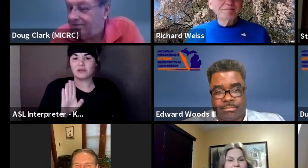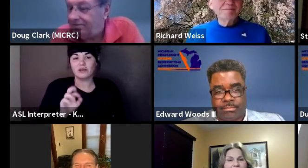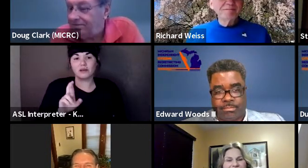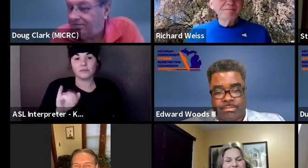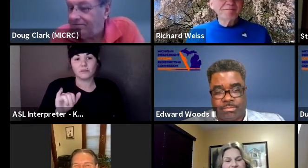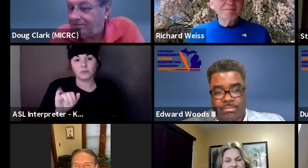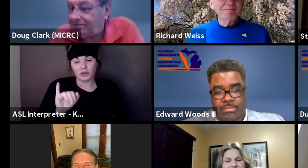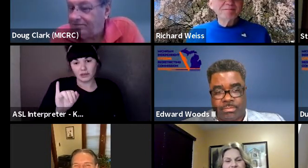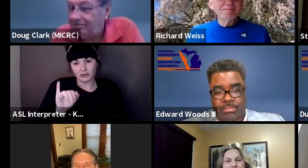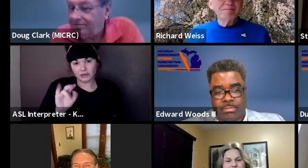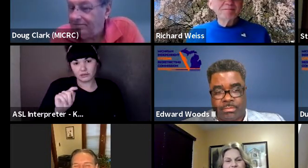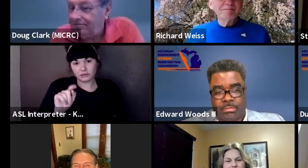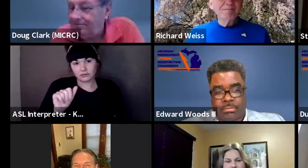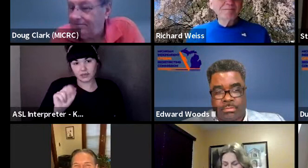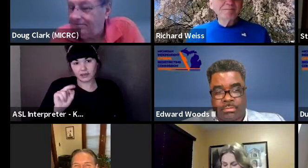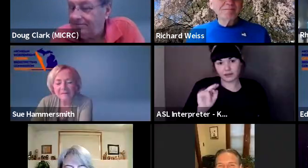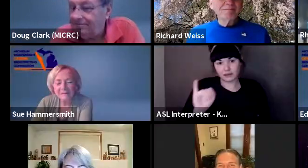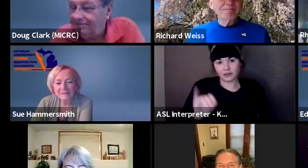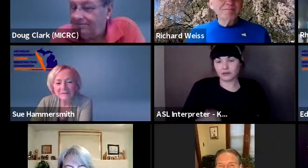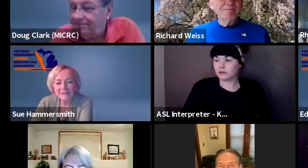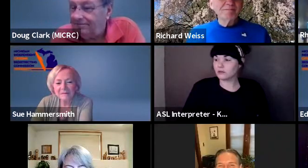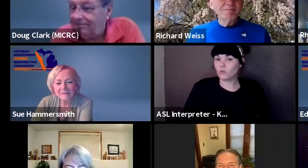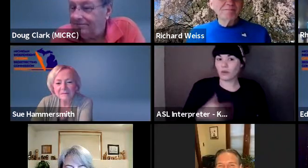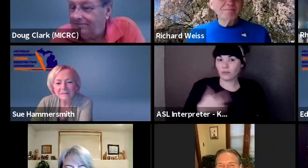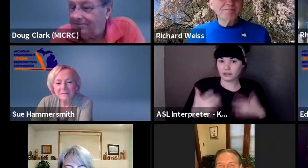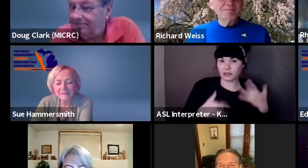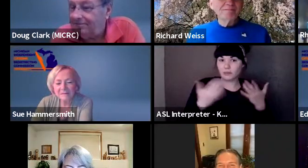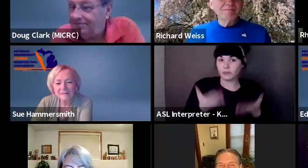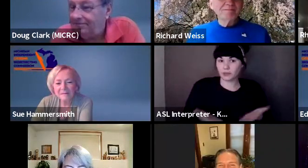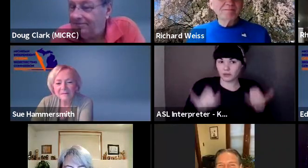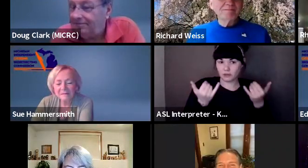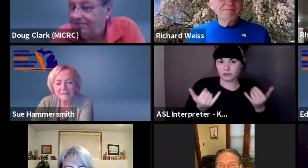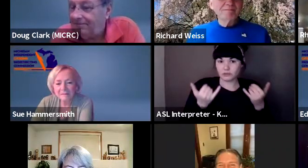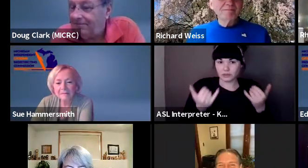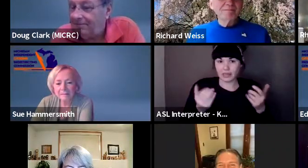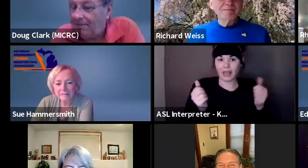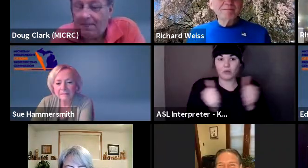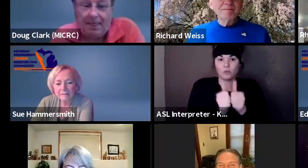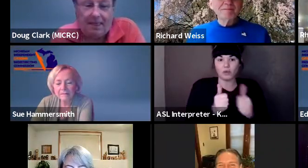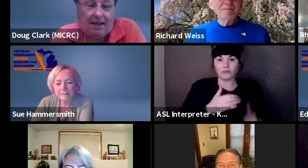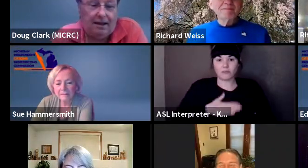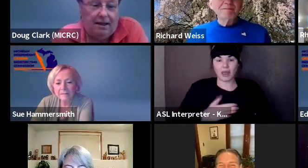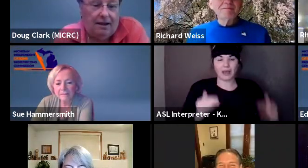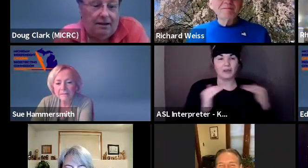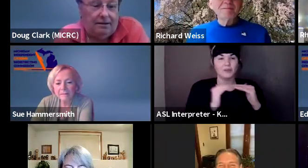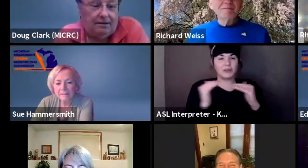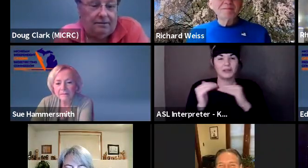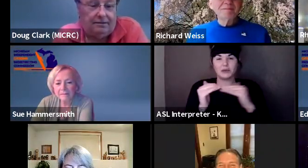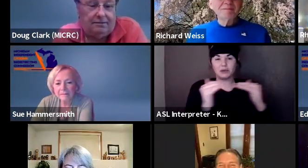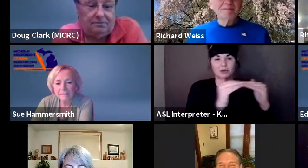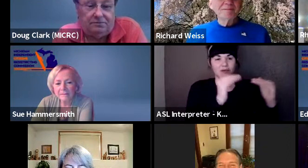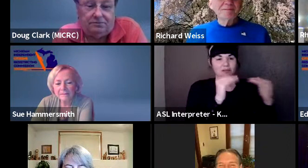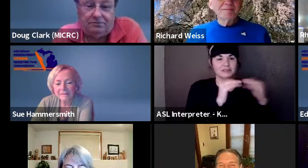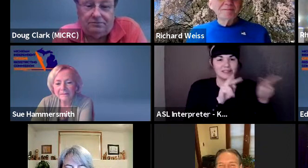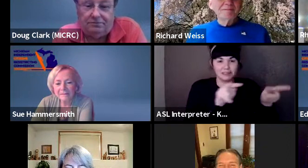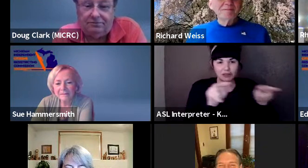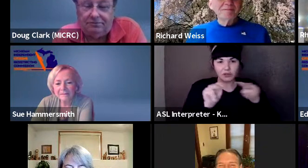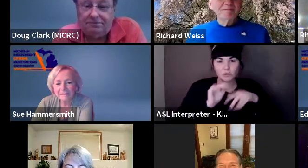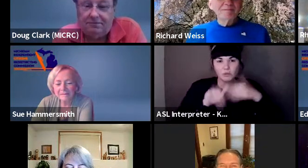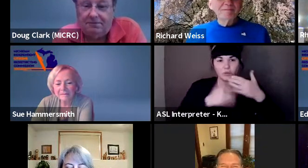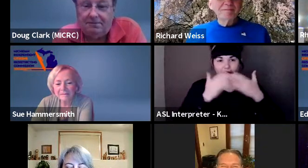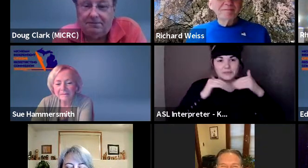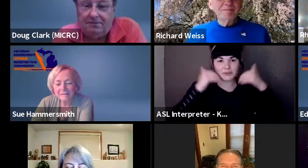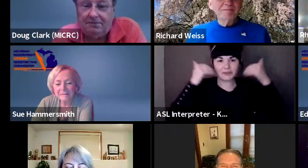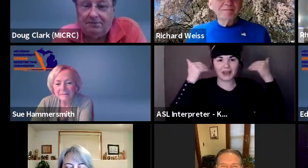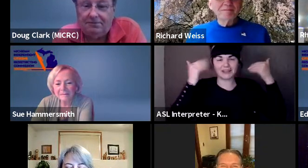I am excited to be here today, and amongst my peers, this feels really good, and to see you all smiling and hear what you